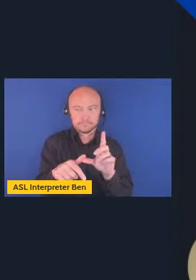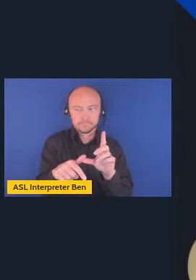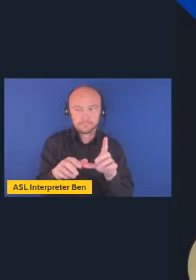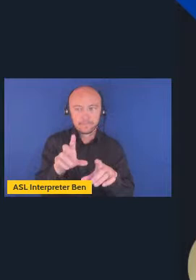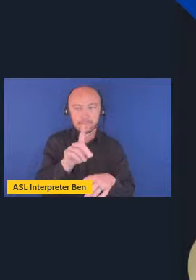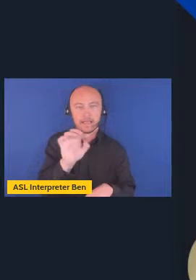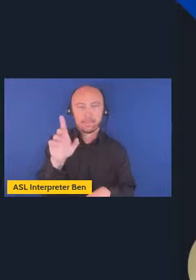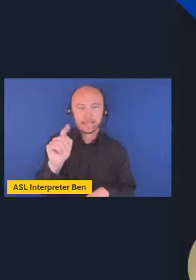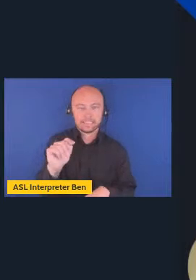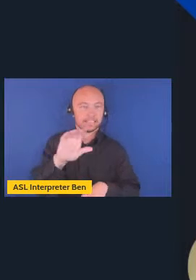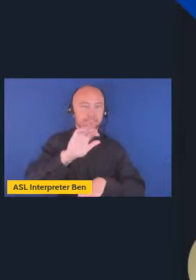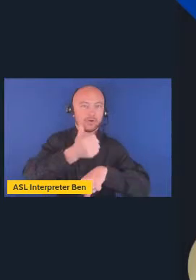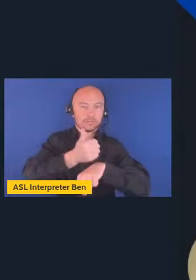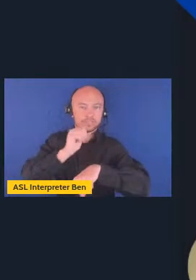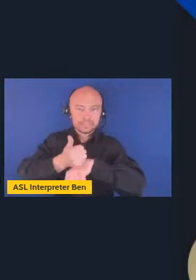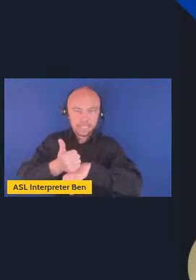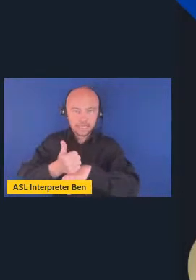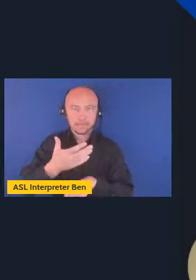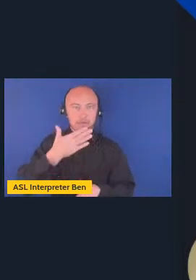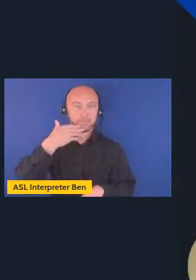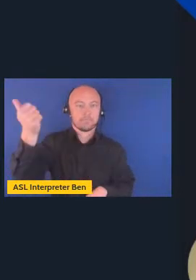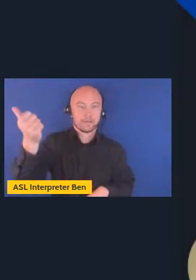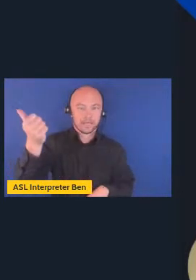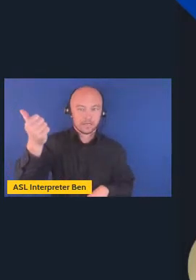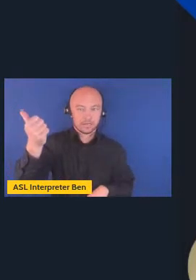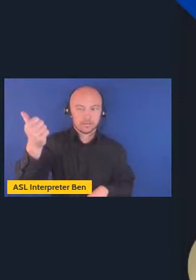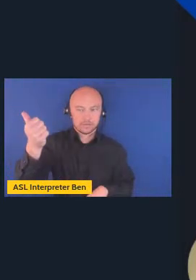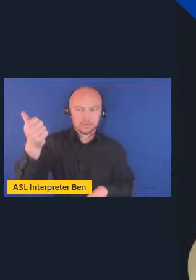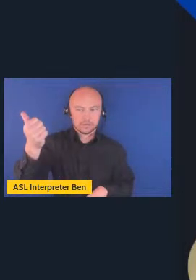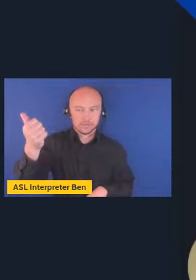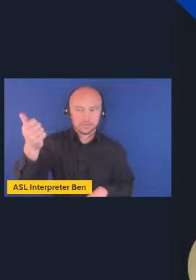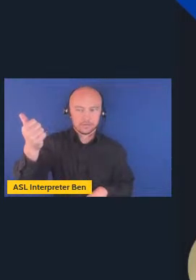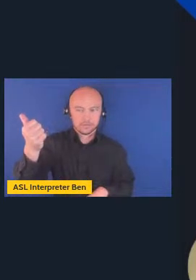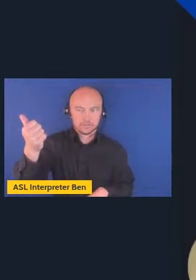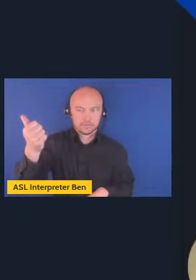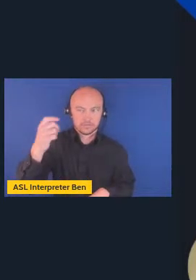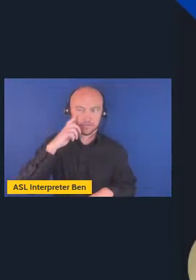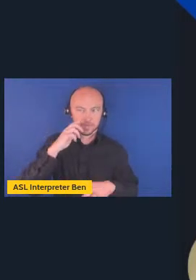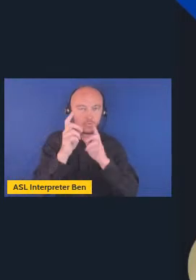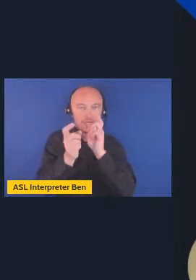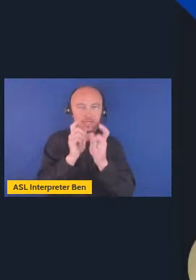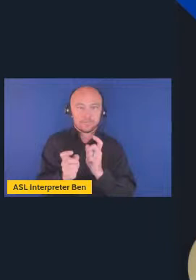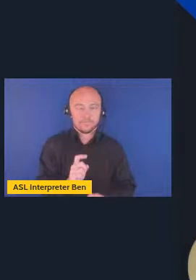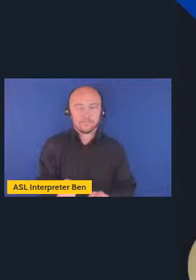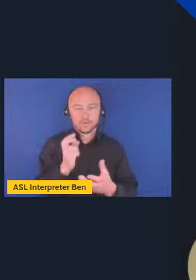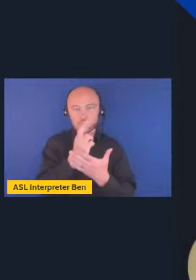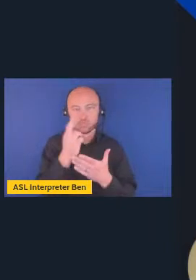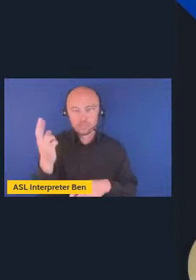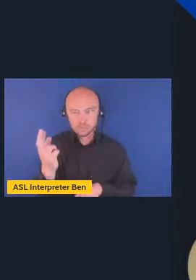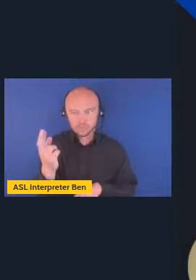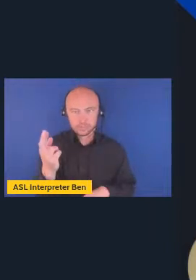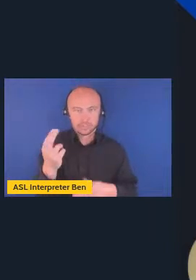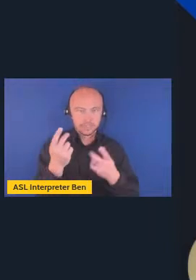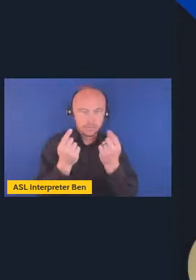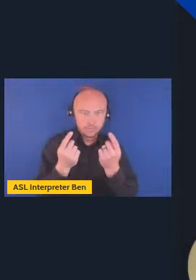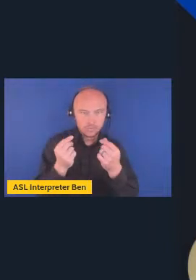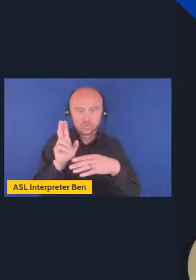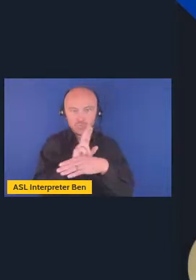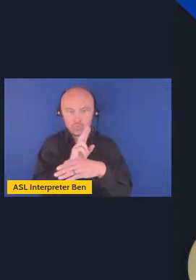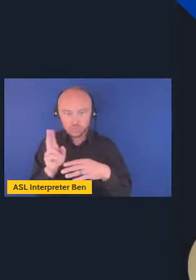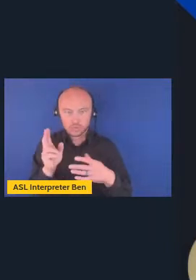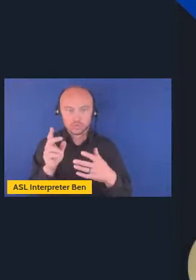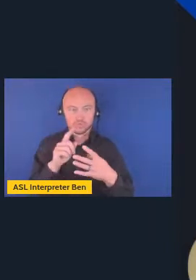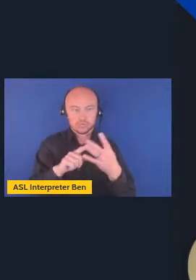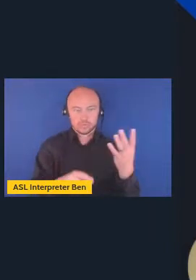So we just thought it'd be better to make sure we can configure all the resources that we use